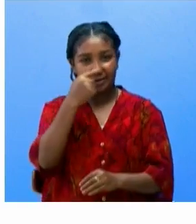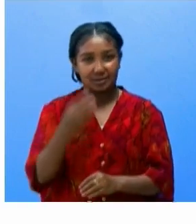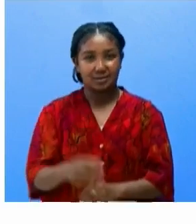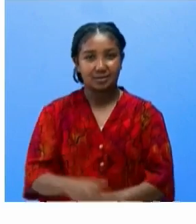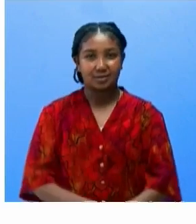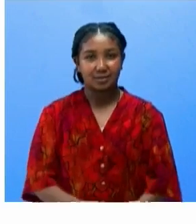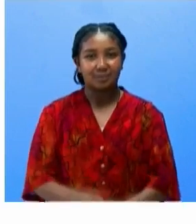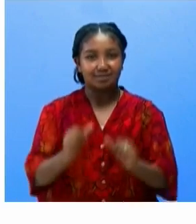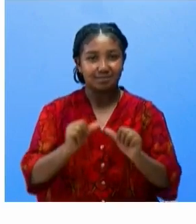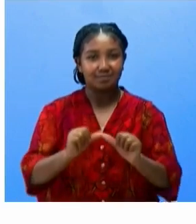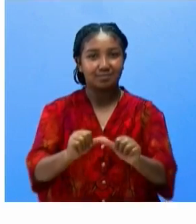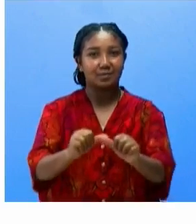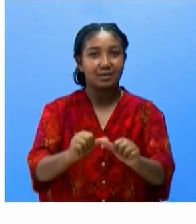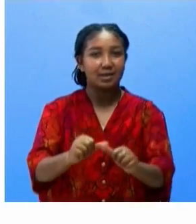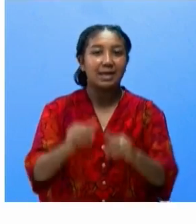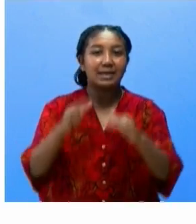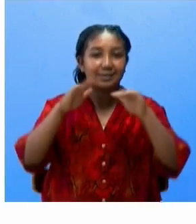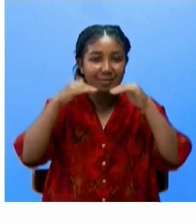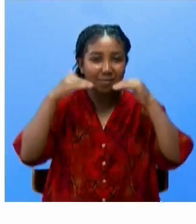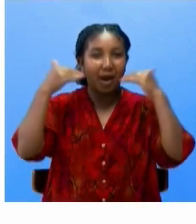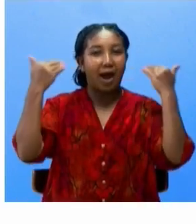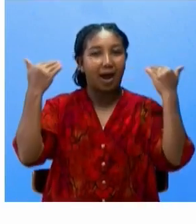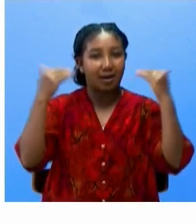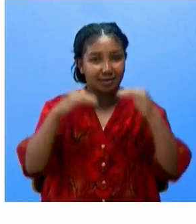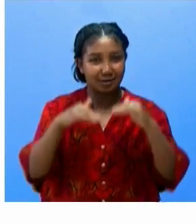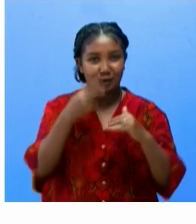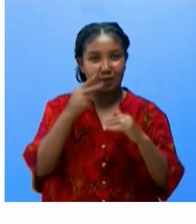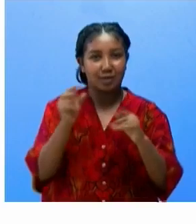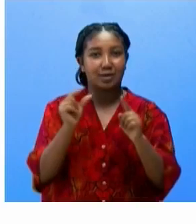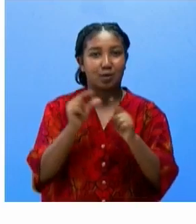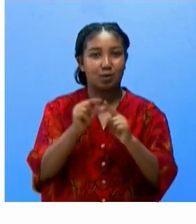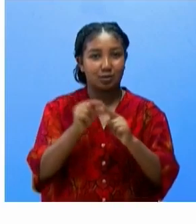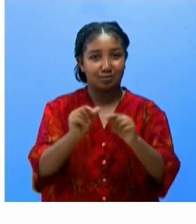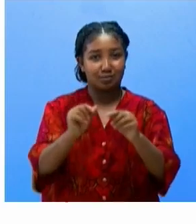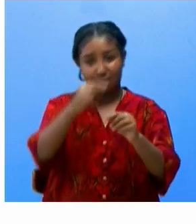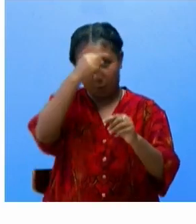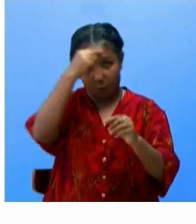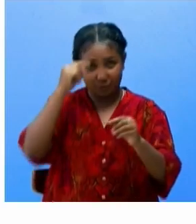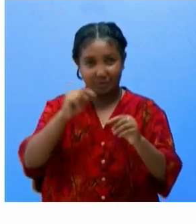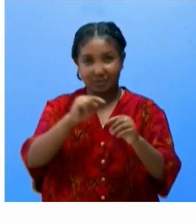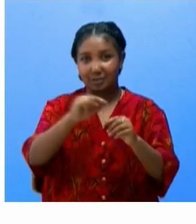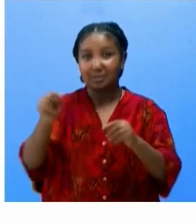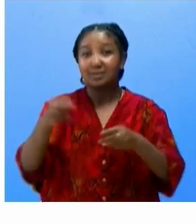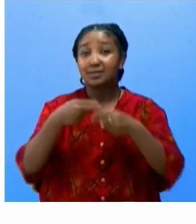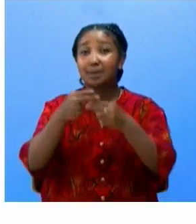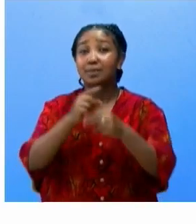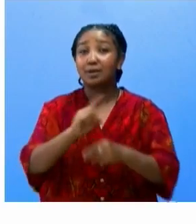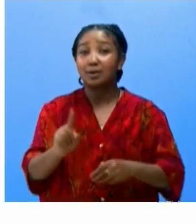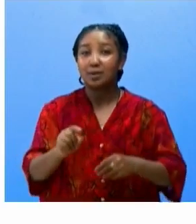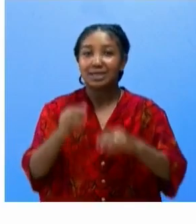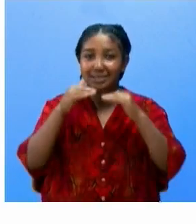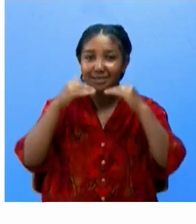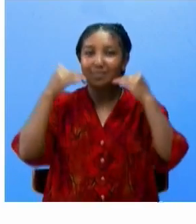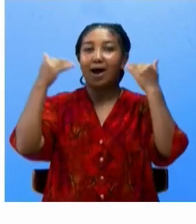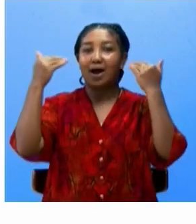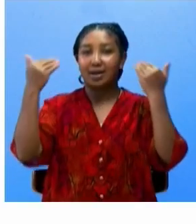go. Let's talk about her smile. Look at the word in bold. What does it say about her